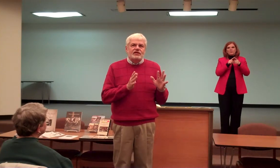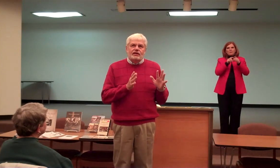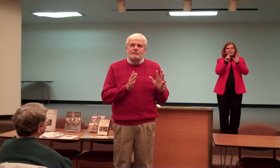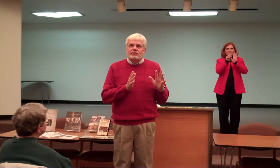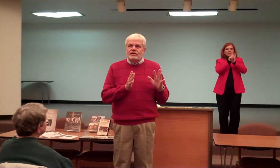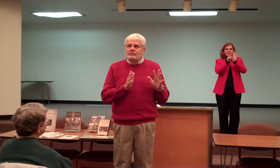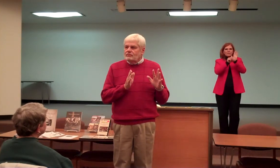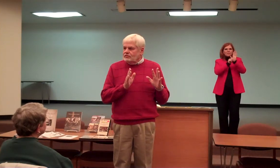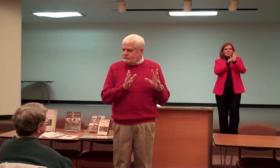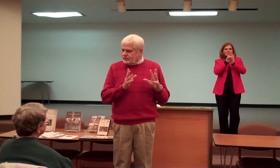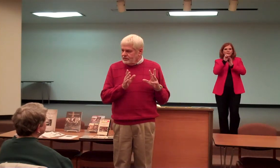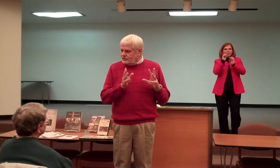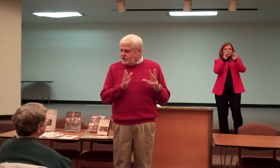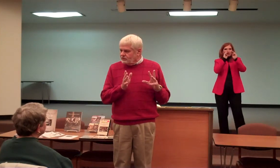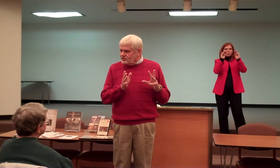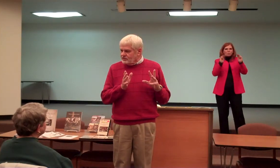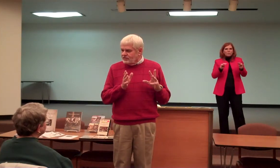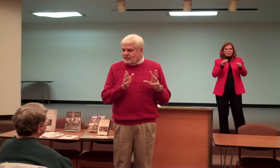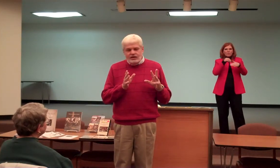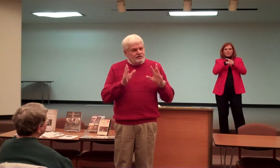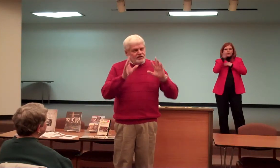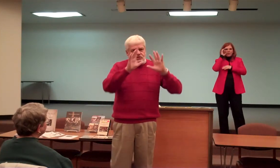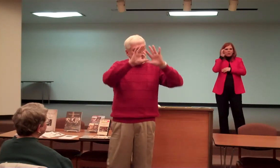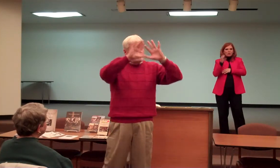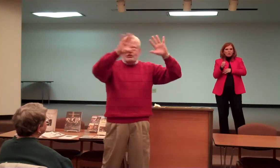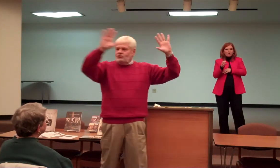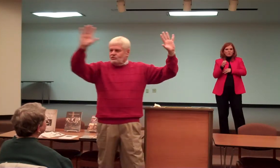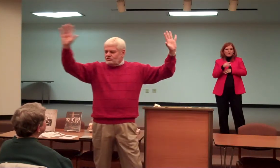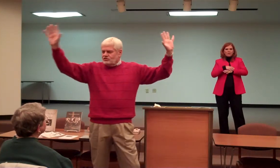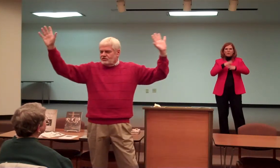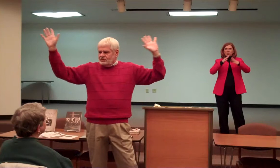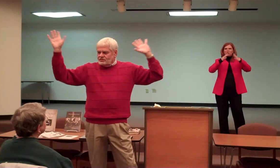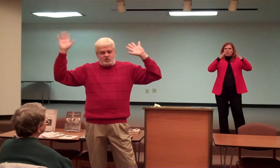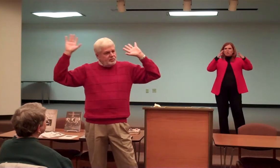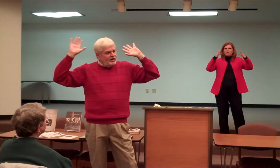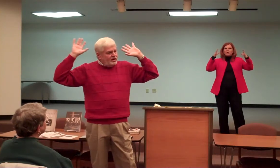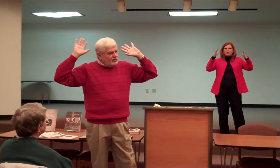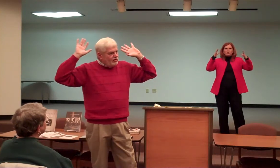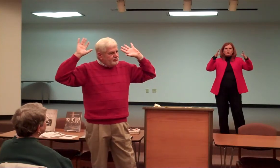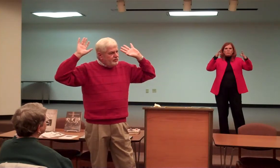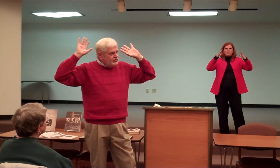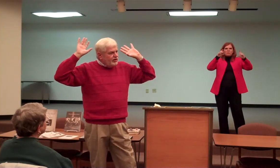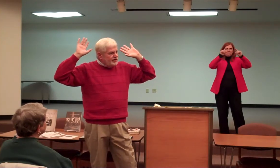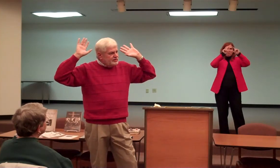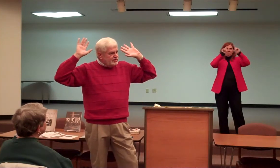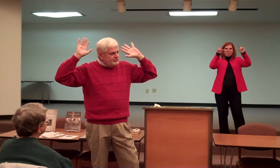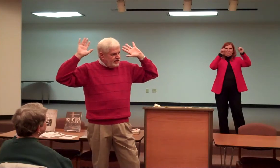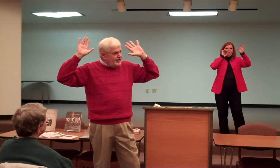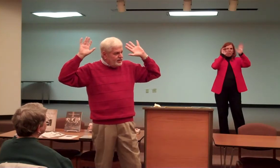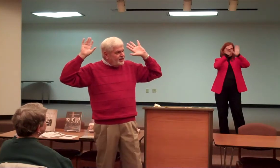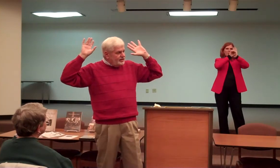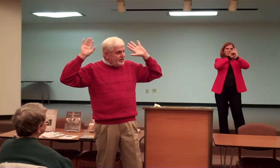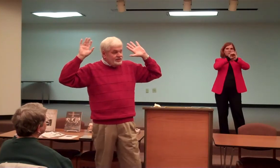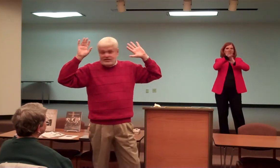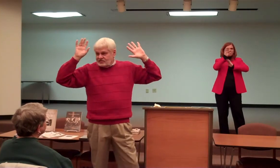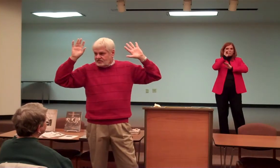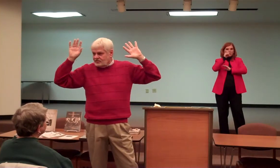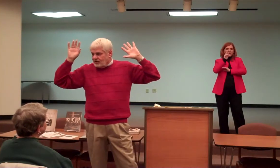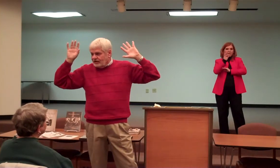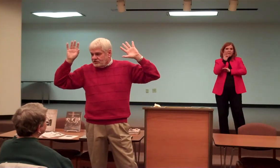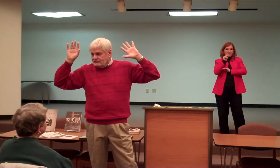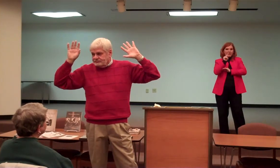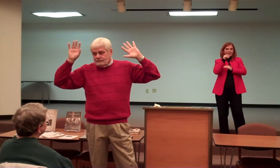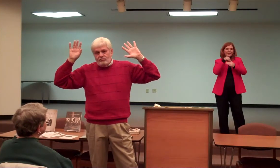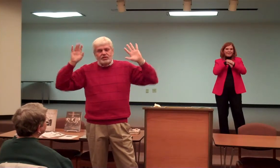State Museum in Charleston, the huge display of all the photographs of Kennedy in the